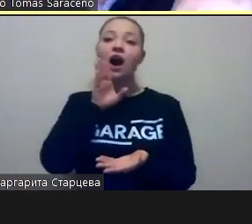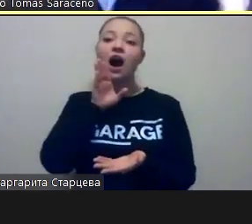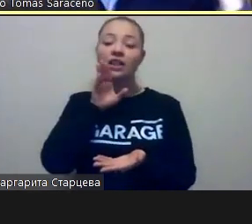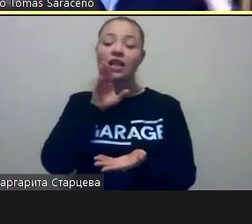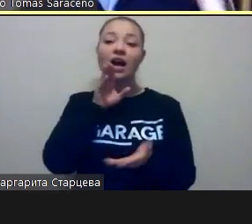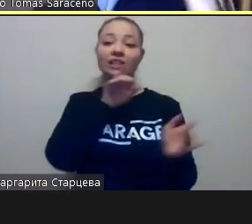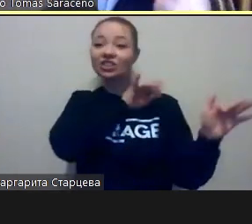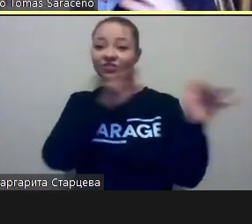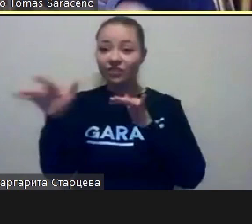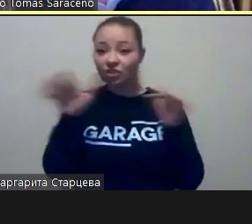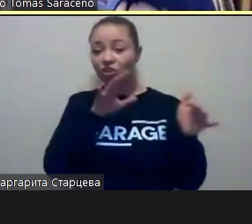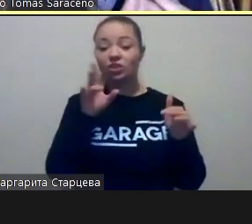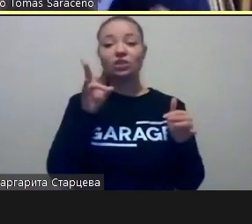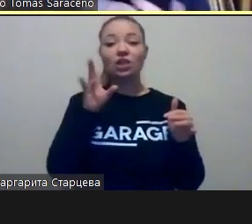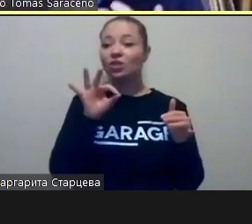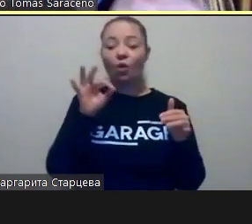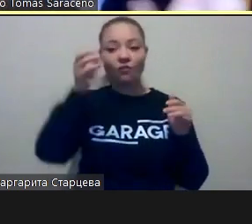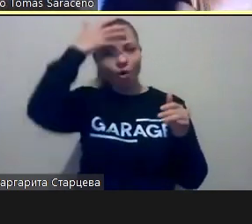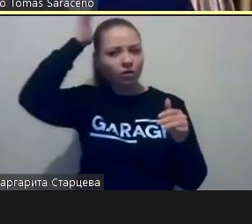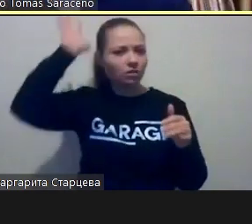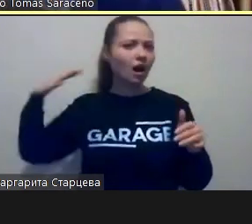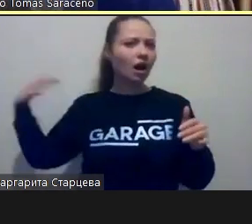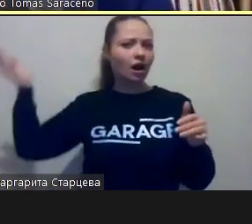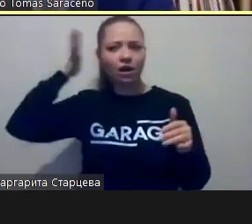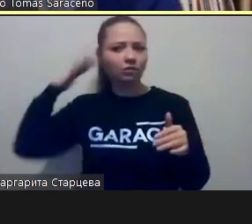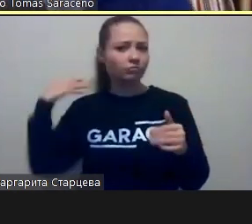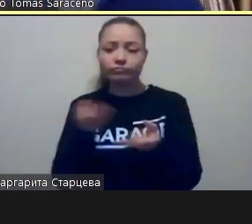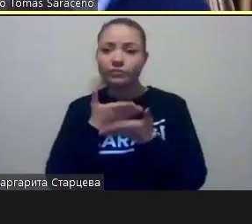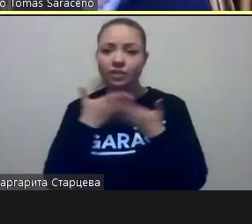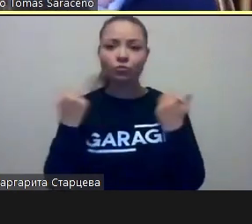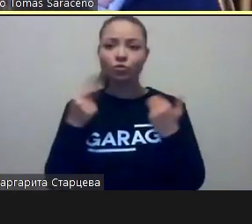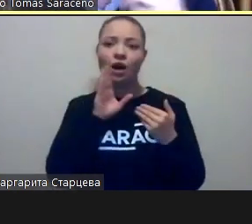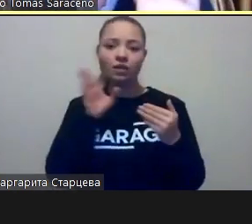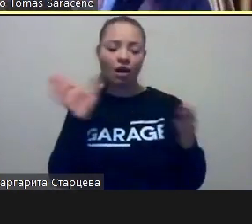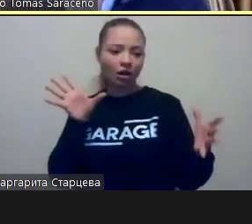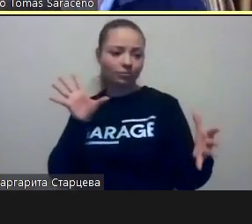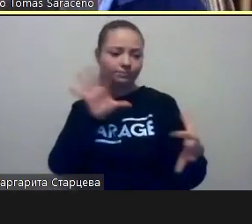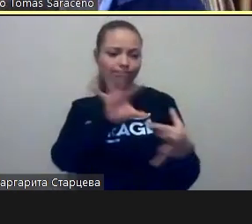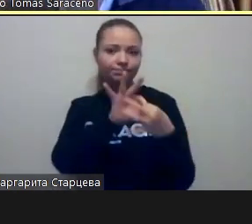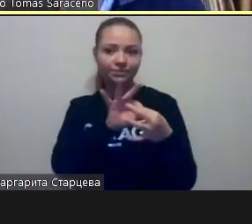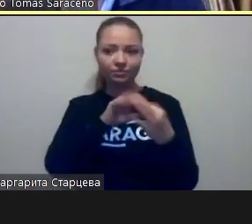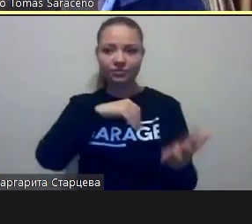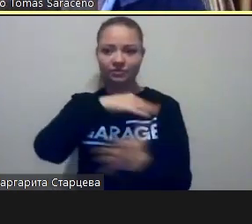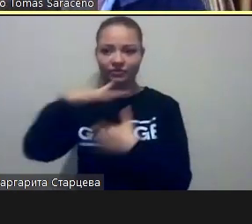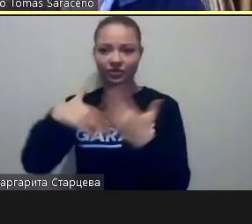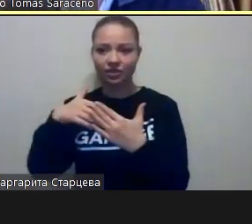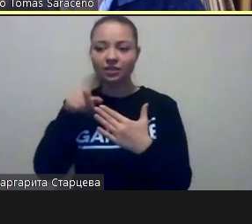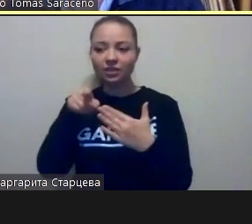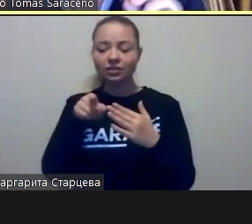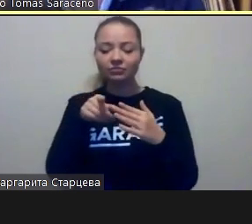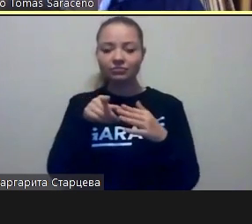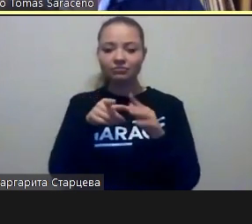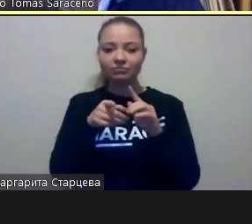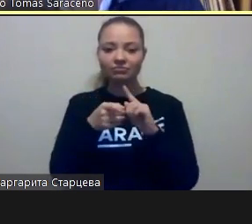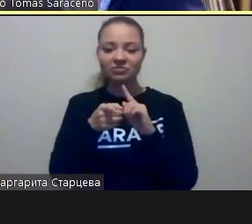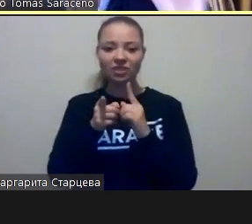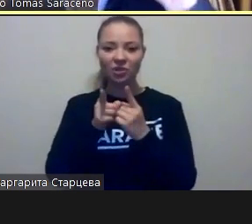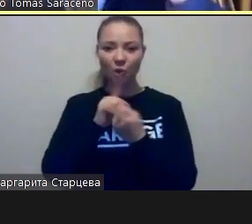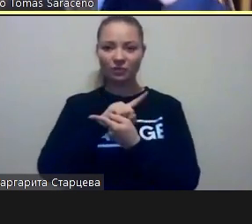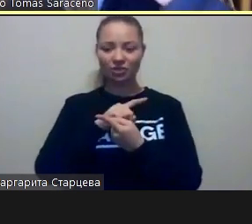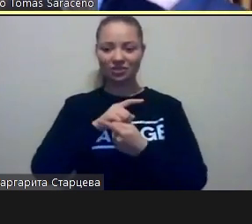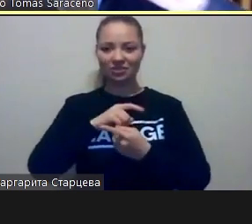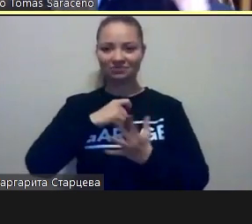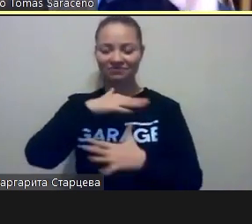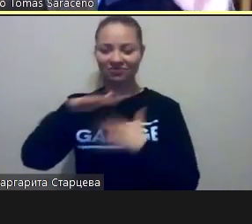atmosphere. It's not that you move with the wind, you are the wind. And that's what we talk, sometimes Santos Dumont a bit, it's thought about